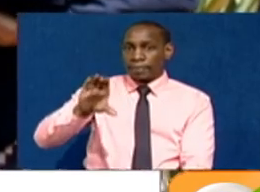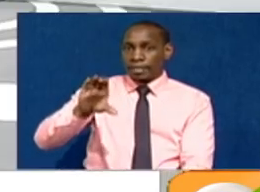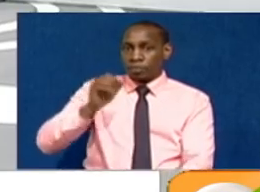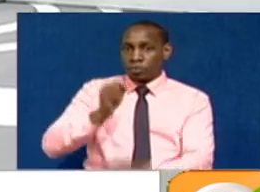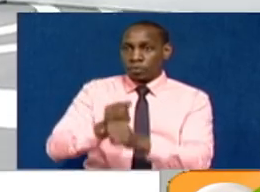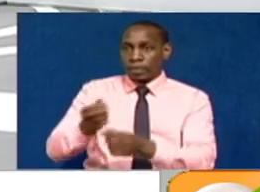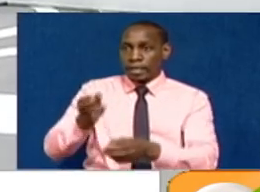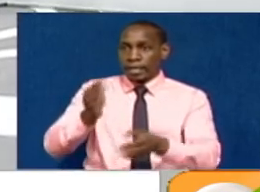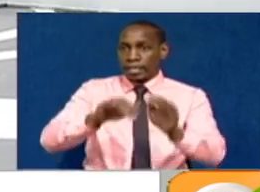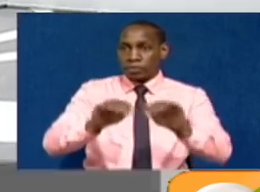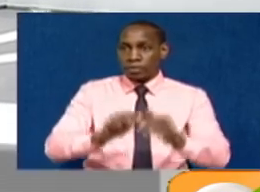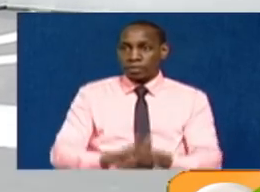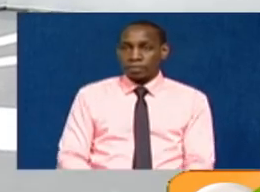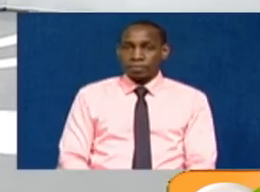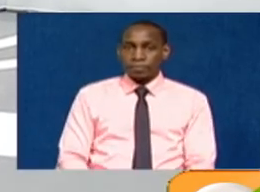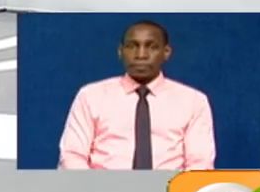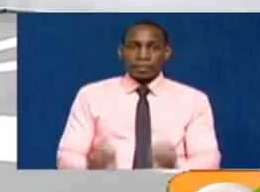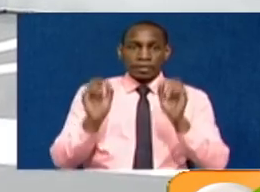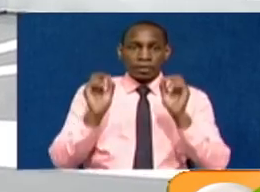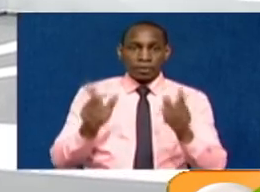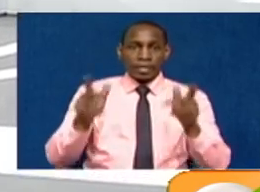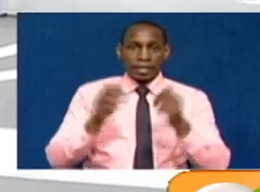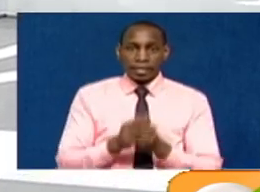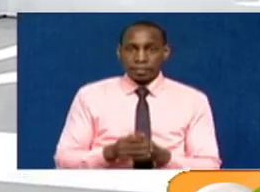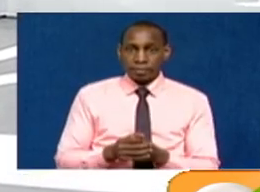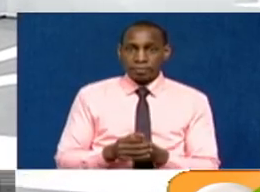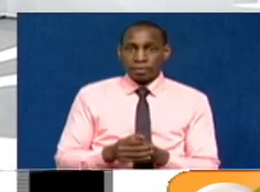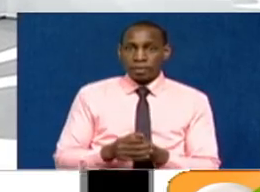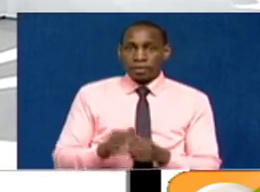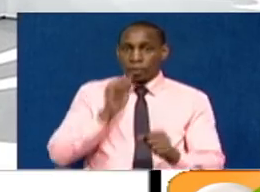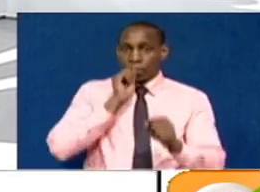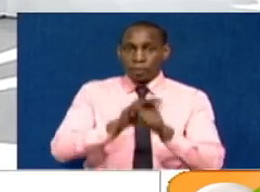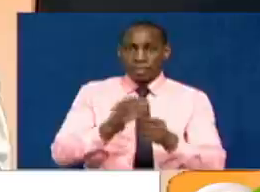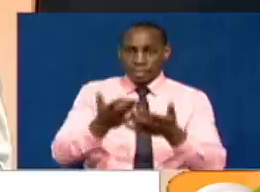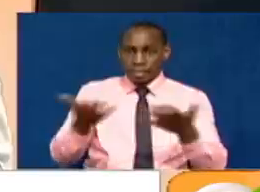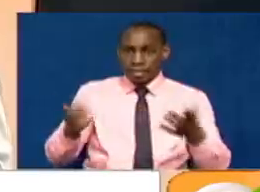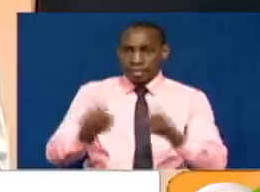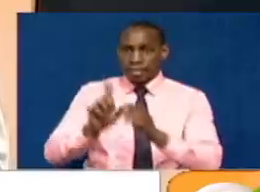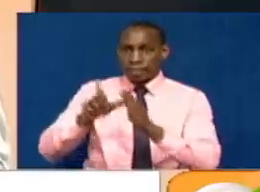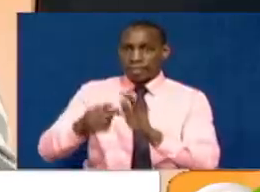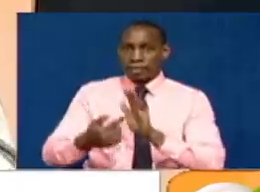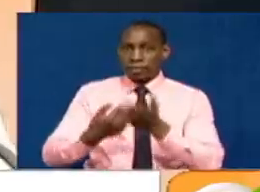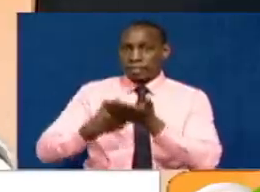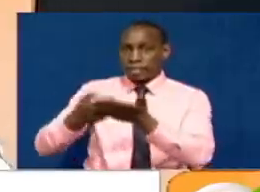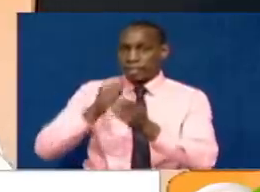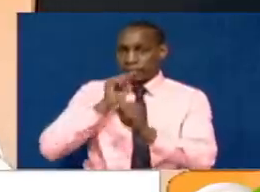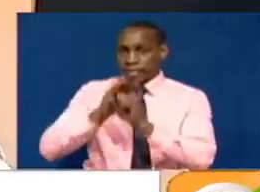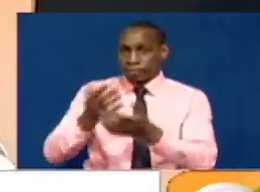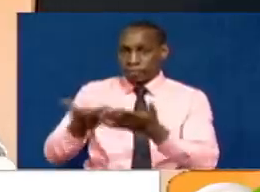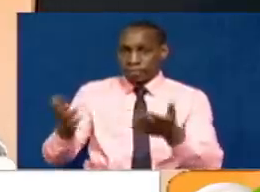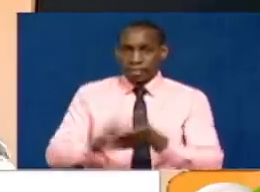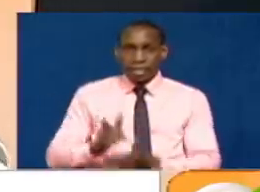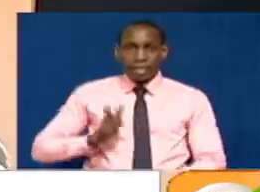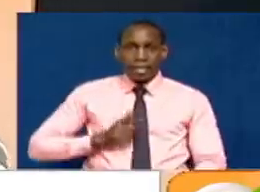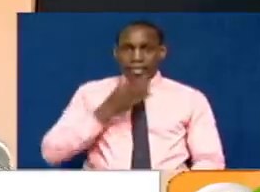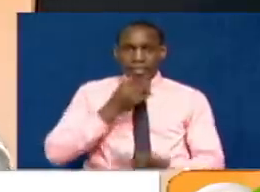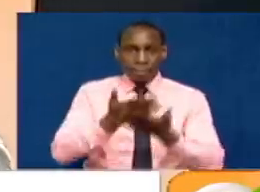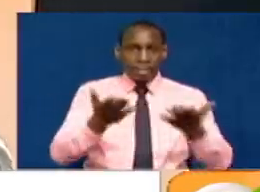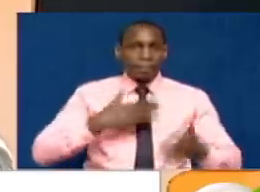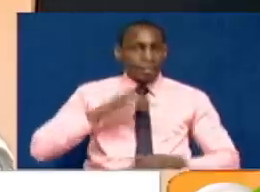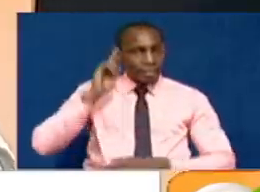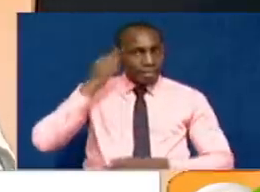elections. All right, so some commitments there, and we'll come back to those ones in a moment. But ladies and gentlemen, I